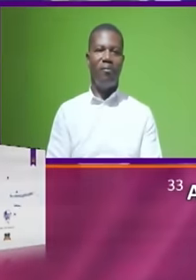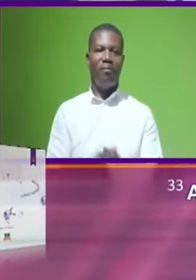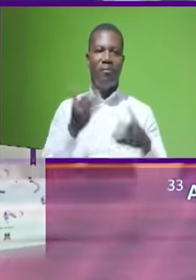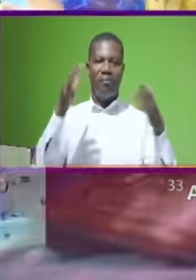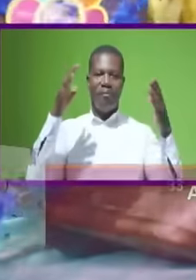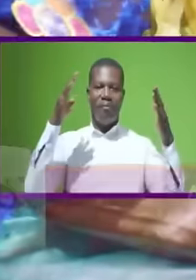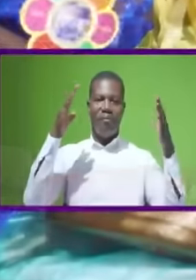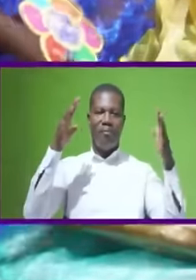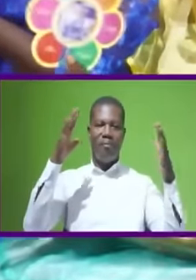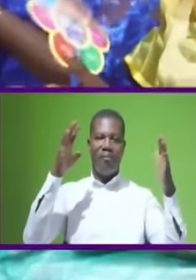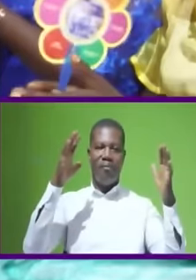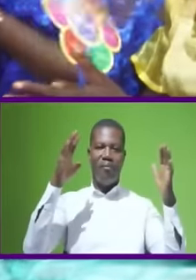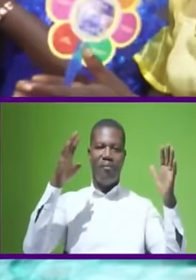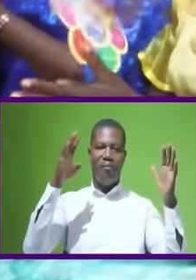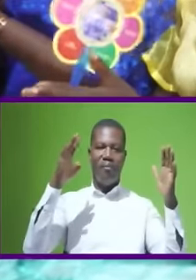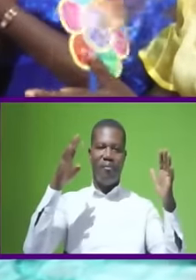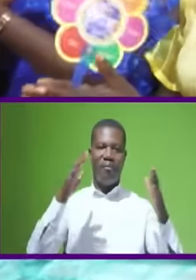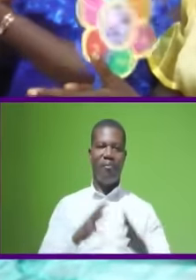Power.